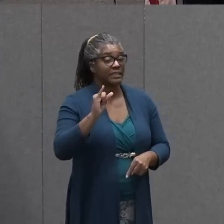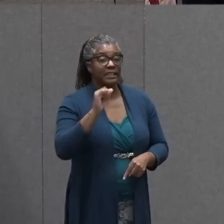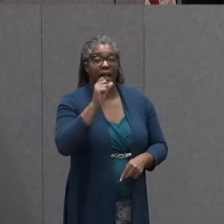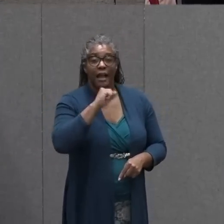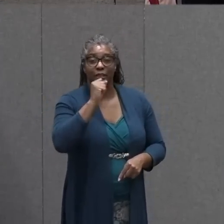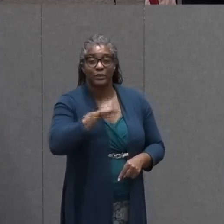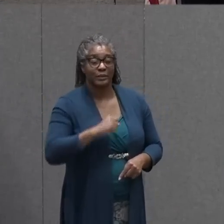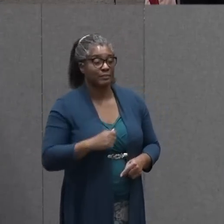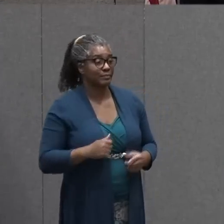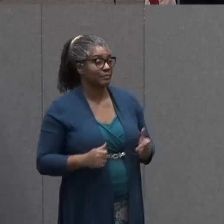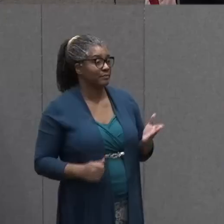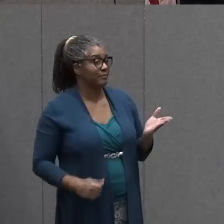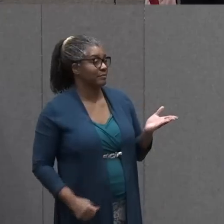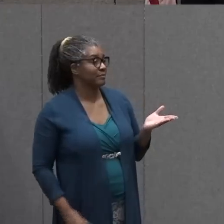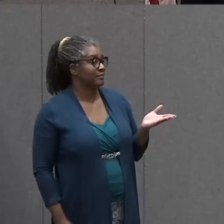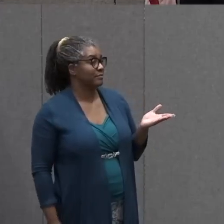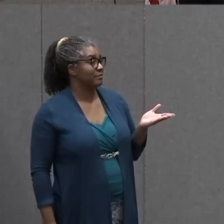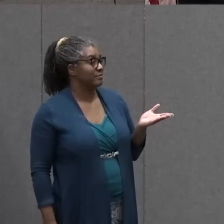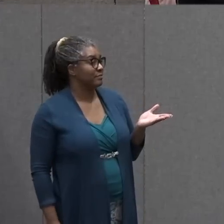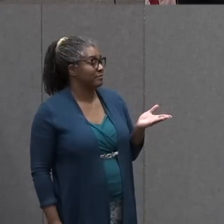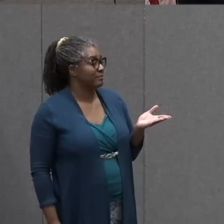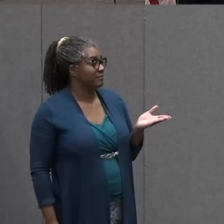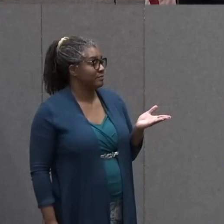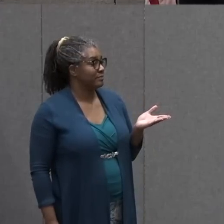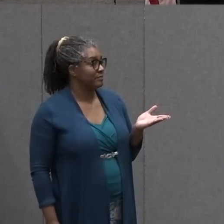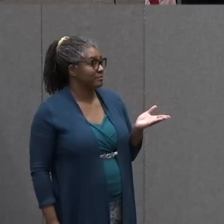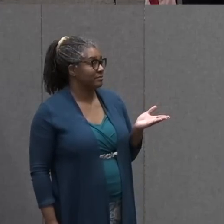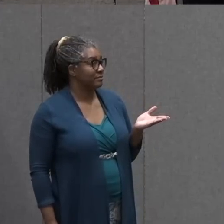Look at that. Little fudge balls already made.